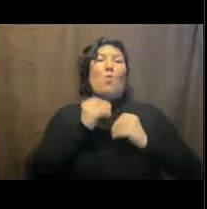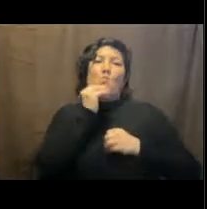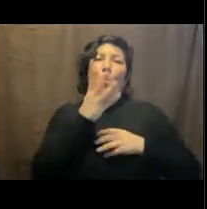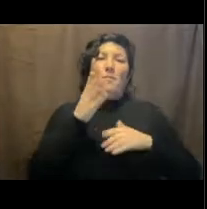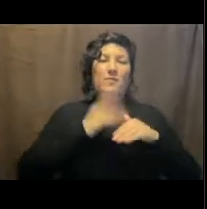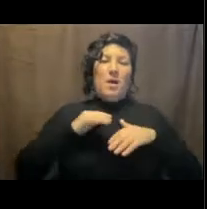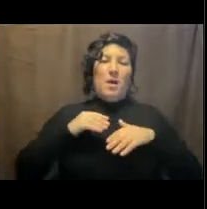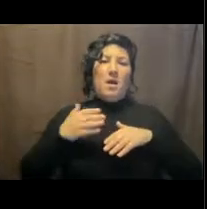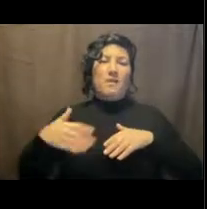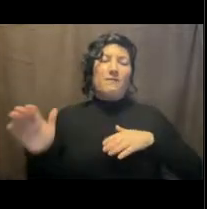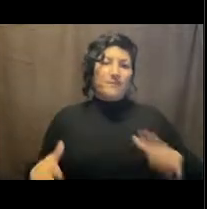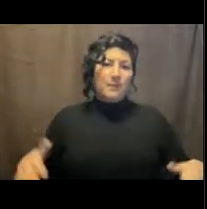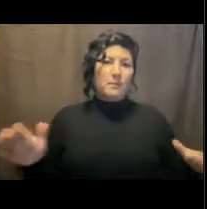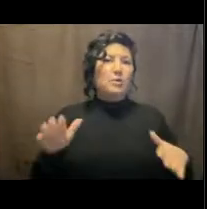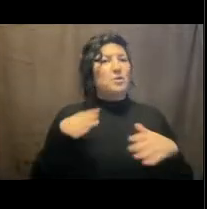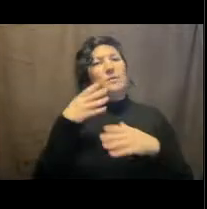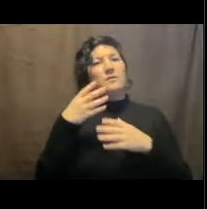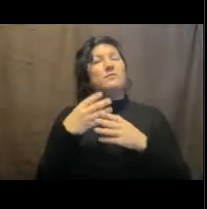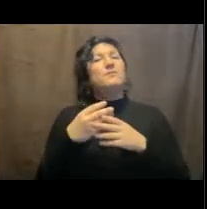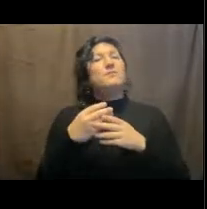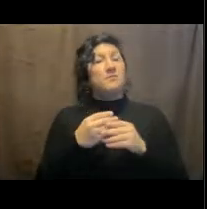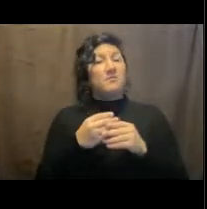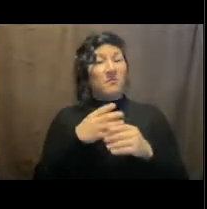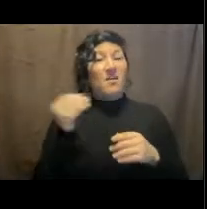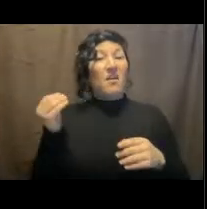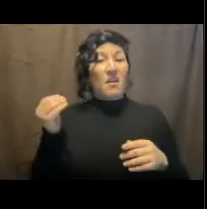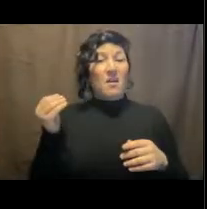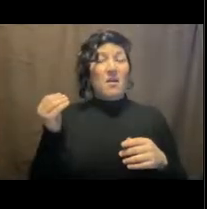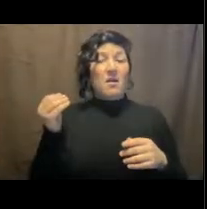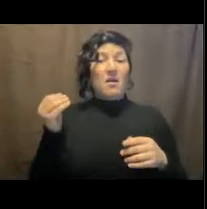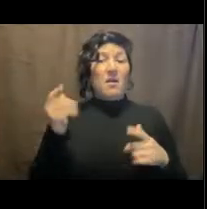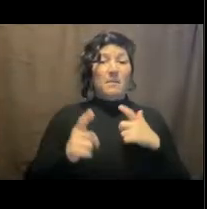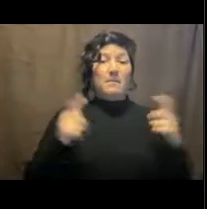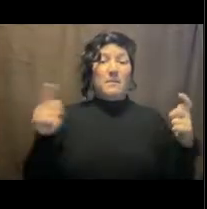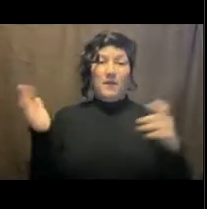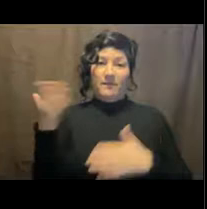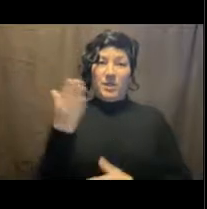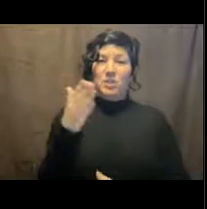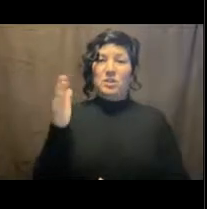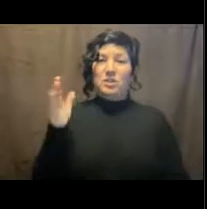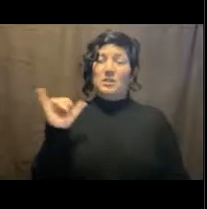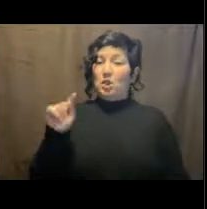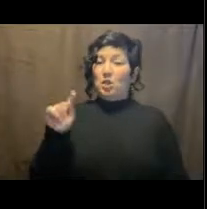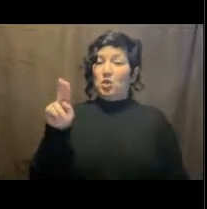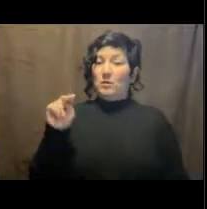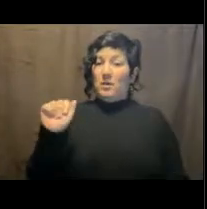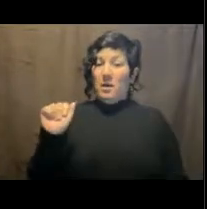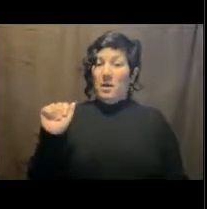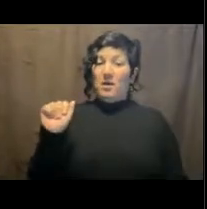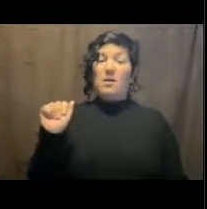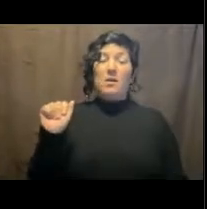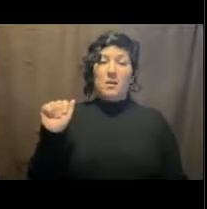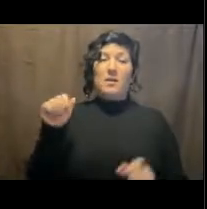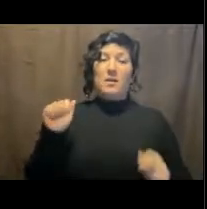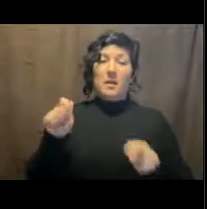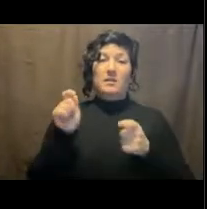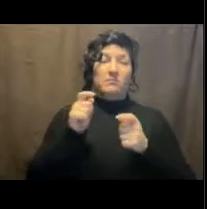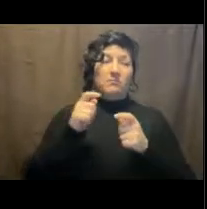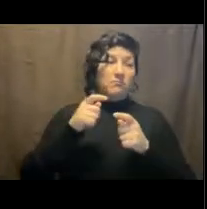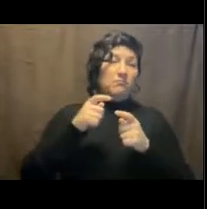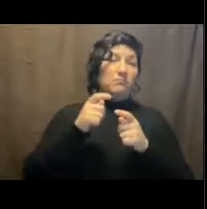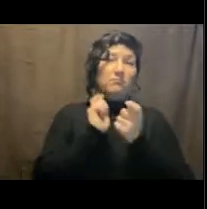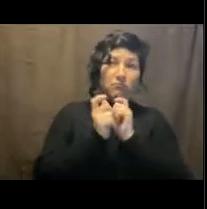for example, where their flippers are at. Even larger marine fish, for example, tuna, can also regulate temperature near